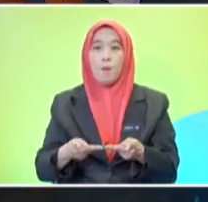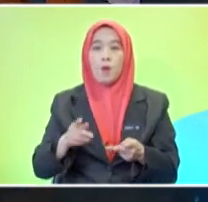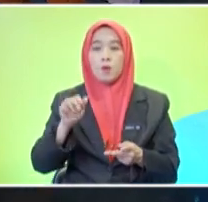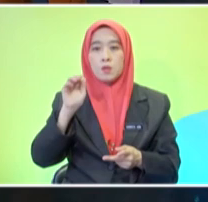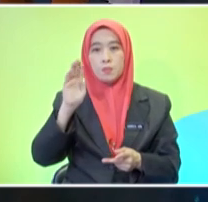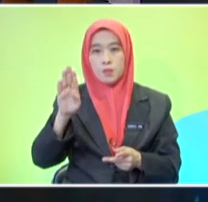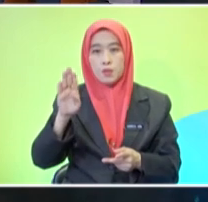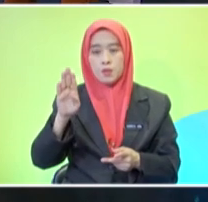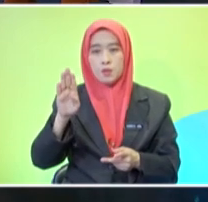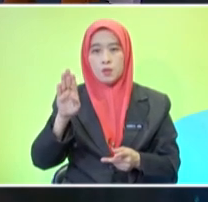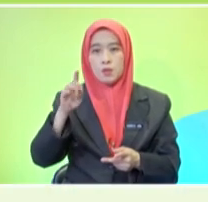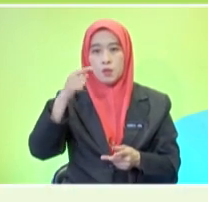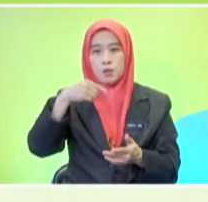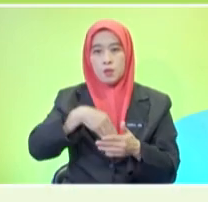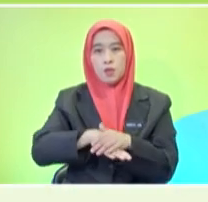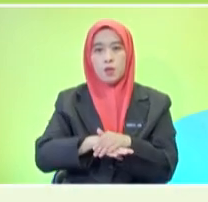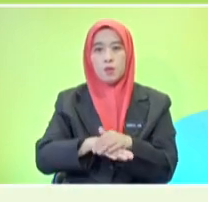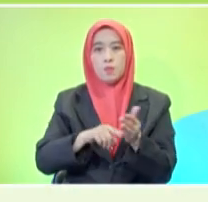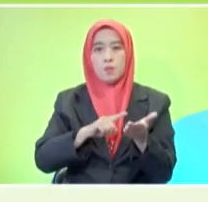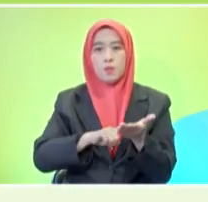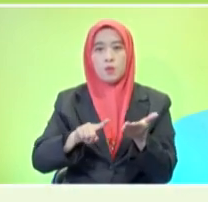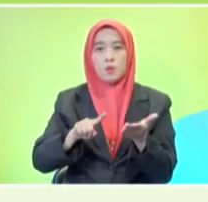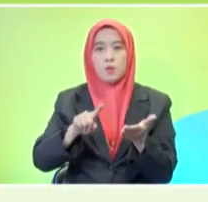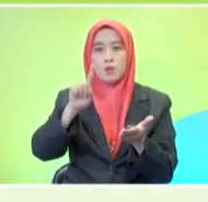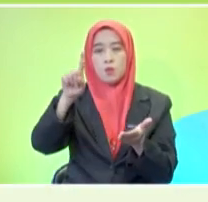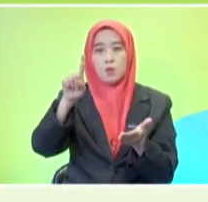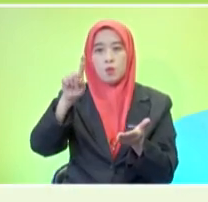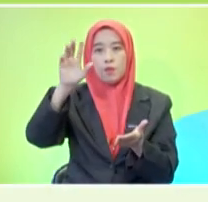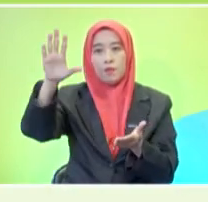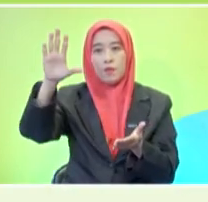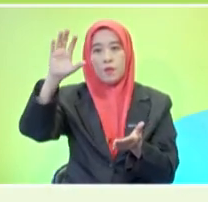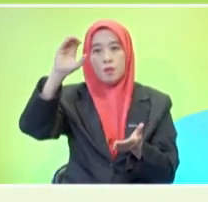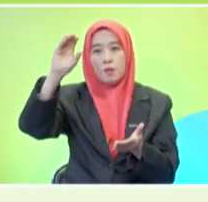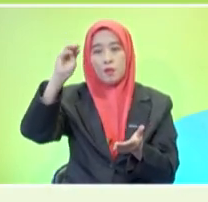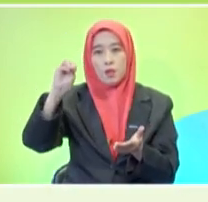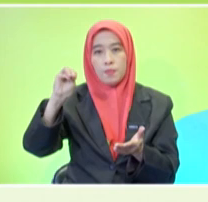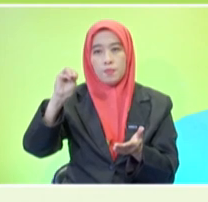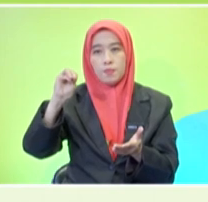where mm-hmm. in the first week it's a 5 cm. All right.